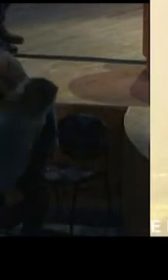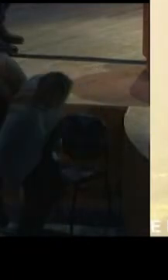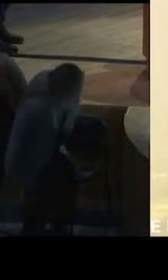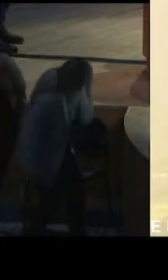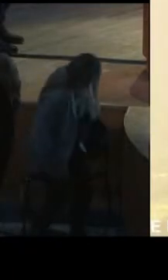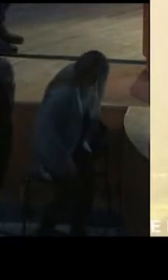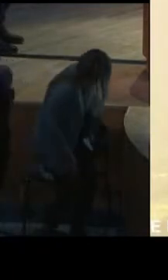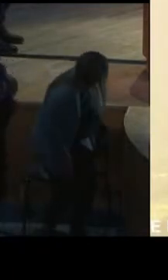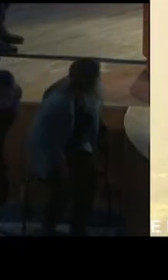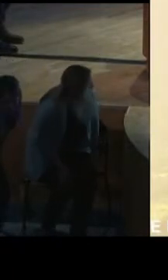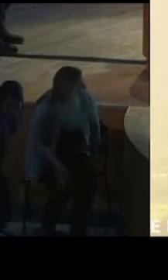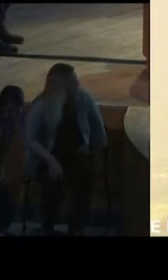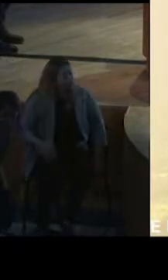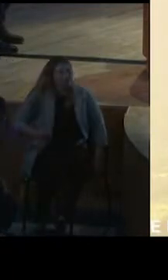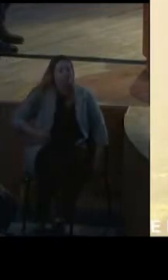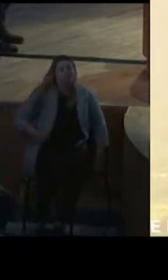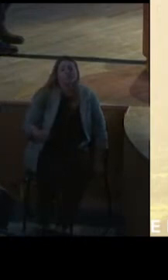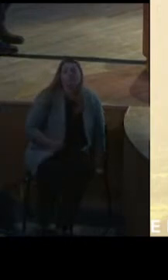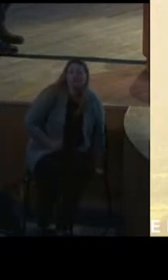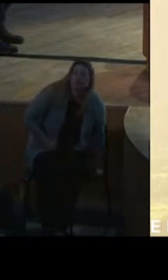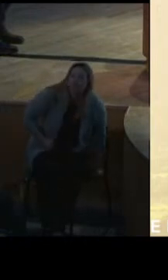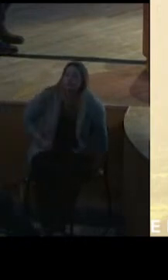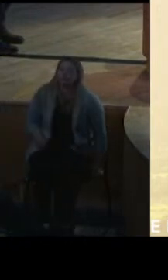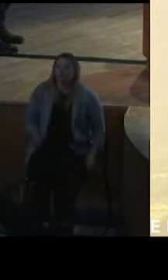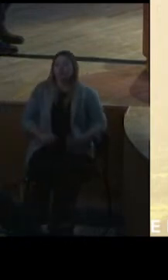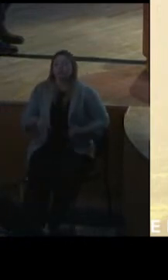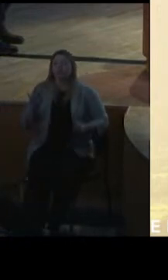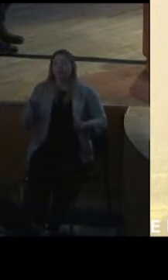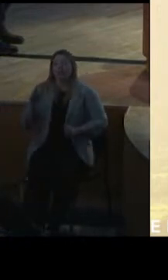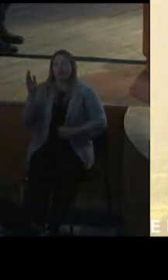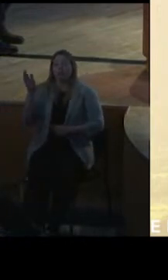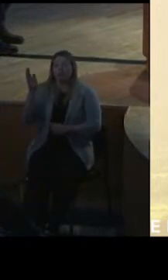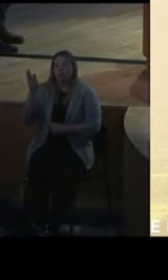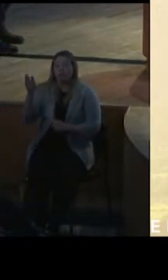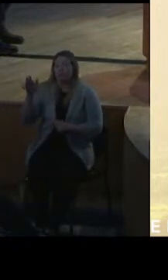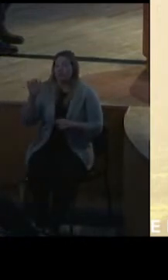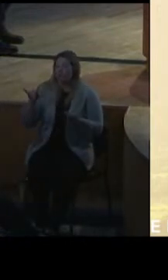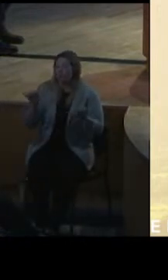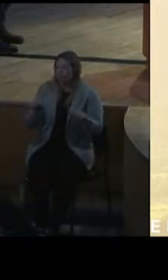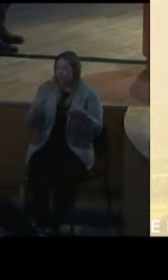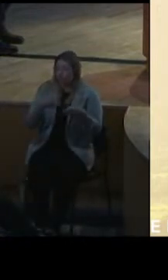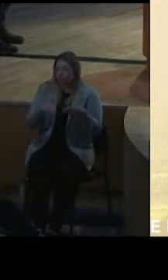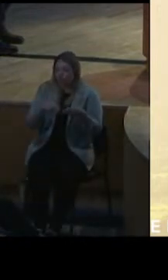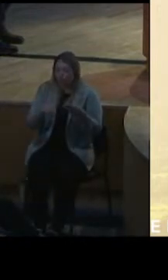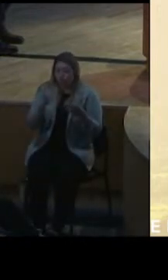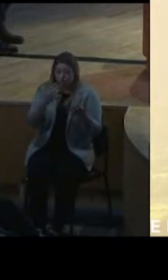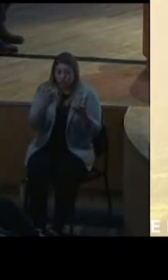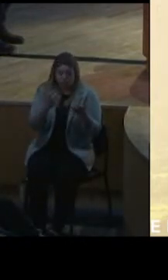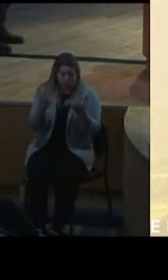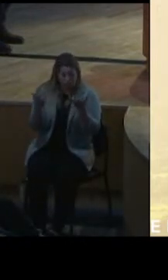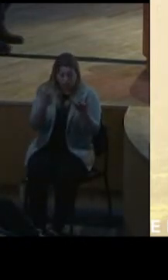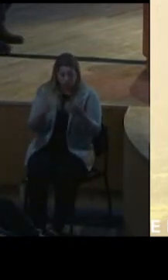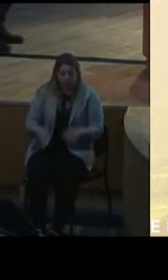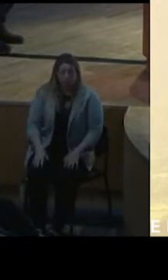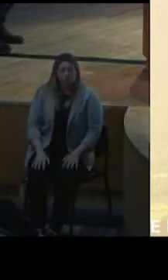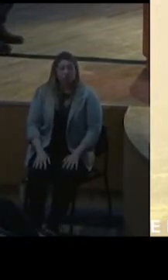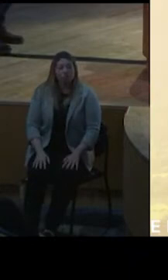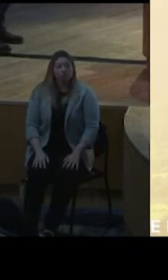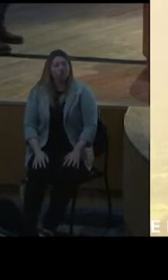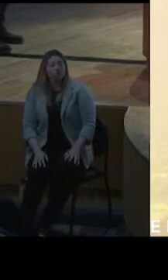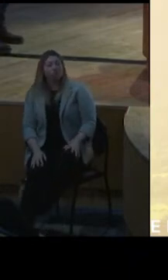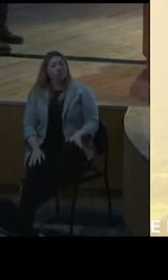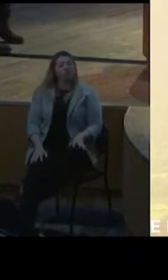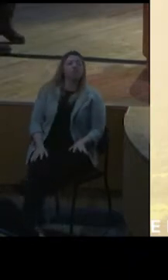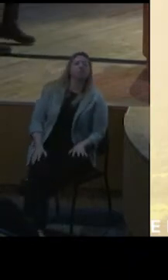So that's our presentation. So we can have a little bit of Q&A for me too, if you guys want, or I guess we both can come up and talk about it. But yeah, any questions?